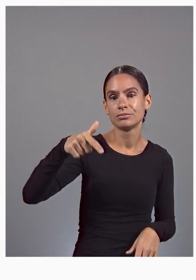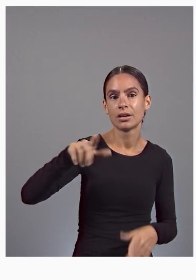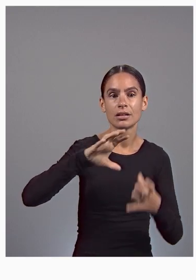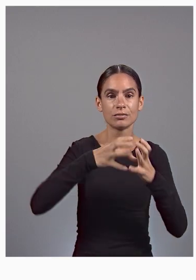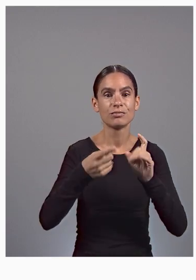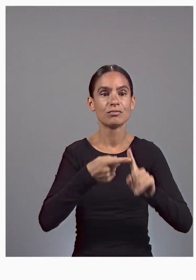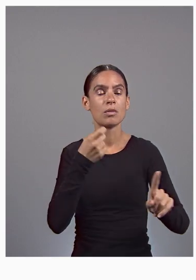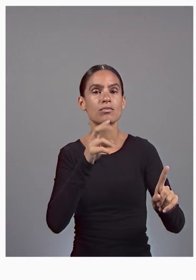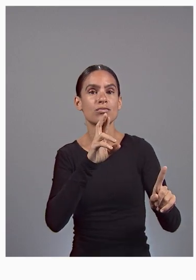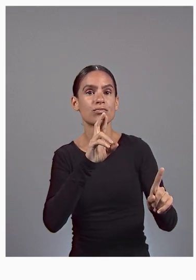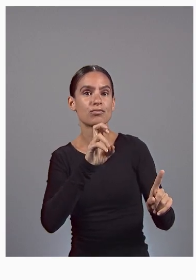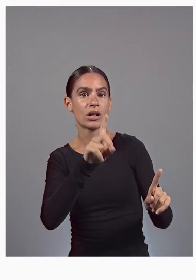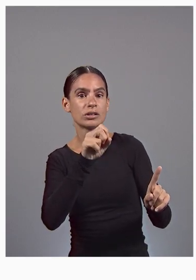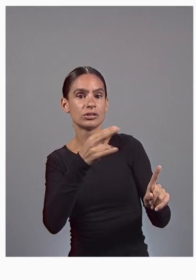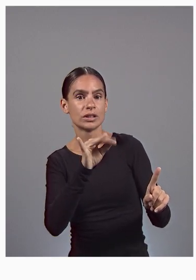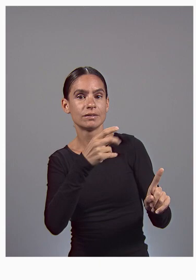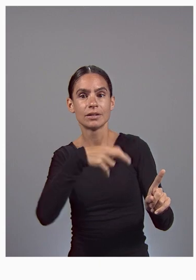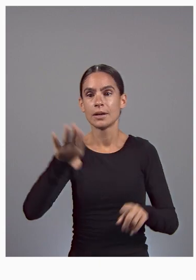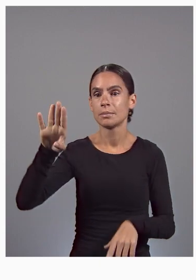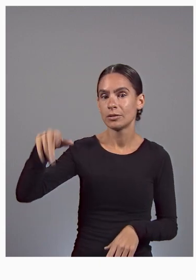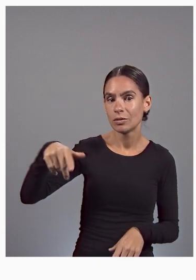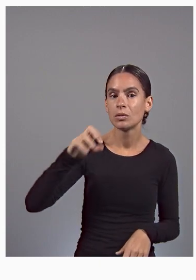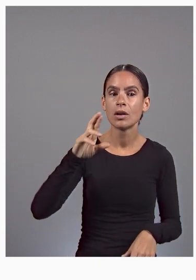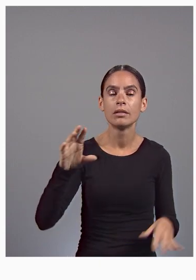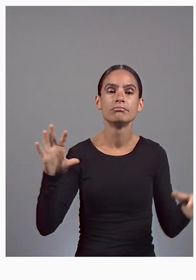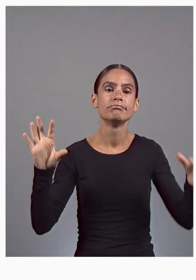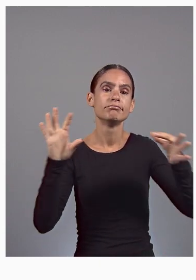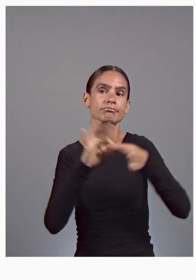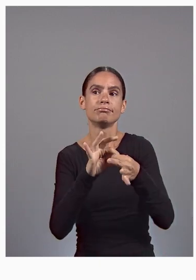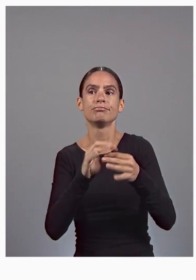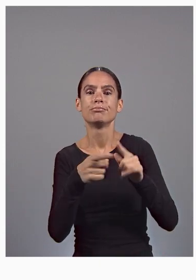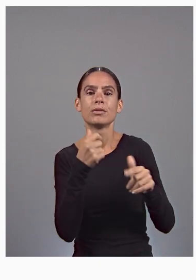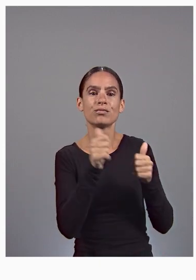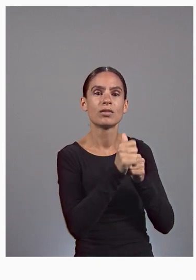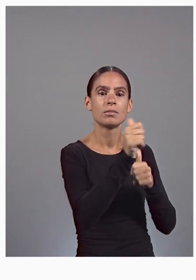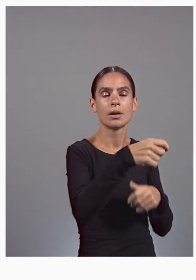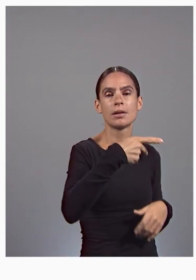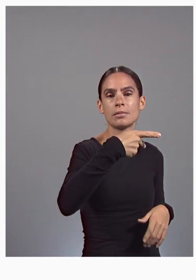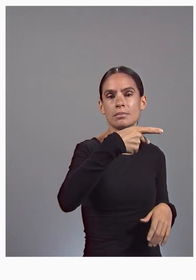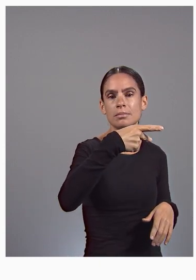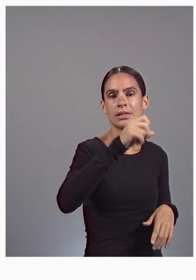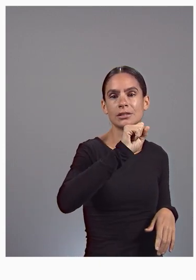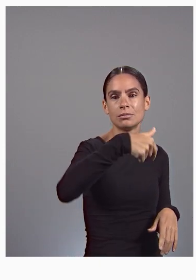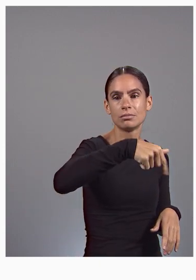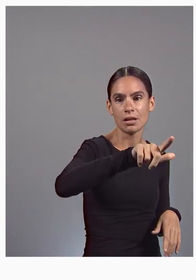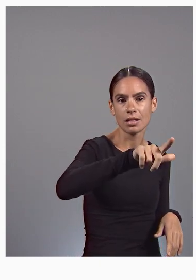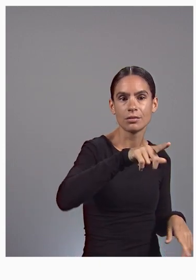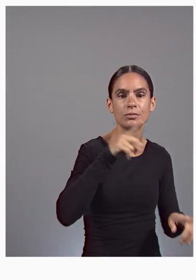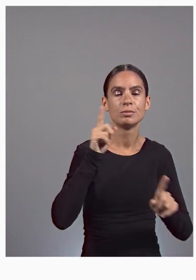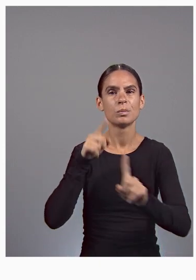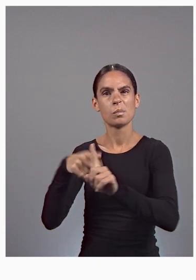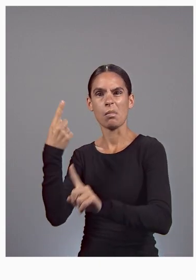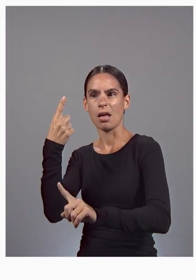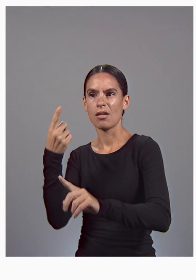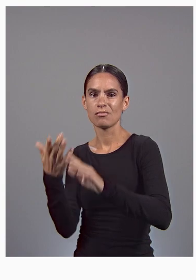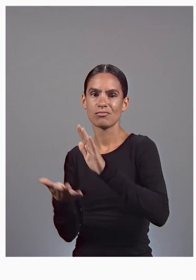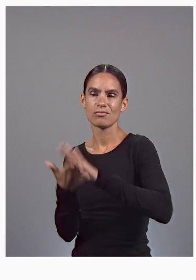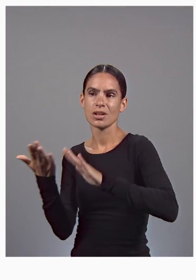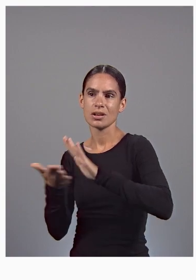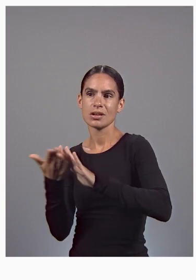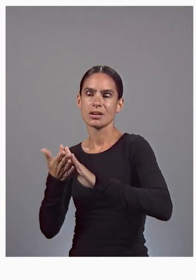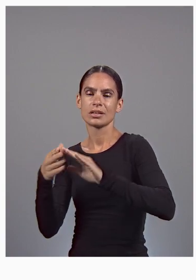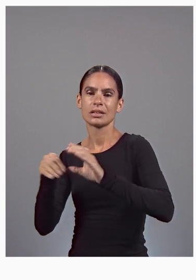connects from my Aurora database and feeds the data in real time to BigQuery. Pretty awesome stuff. So use data stream to move data around as